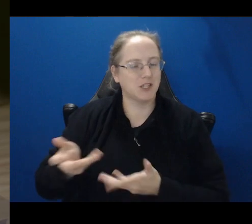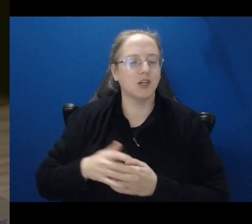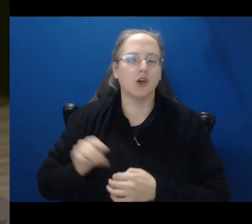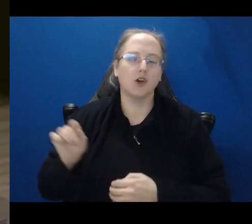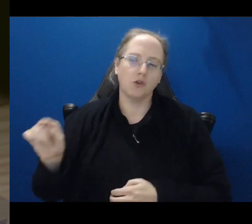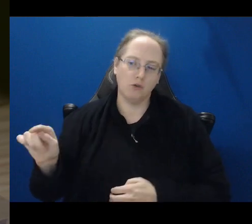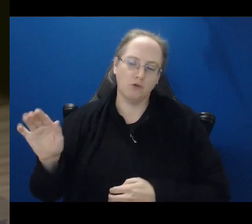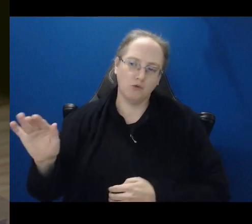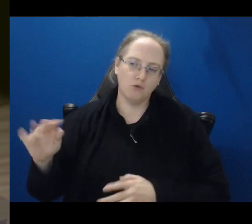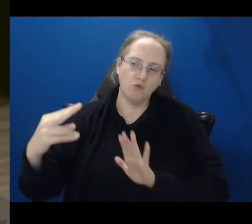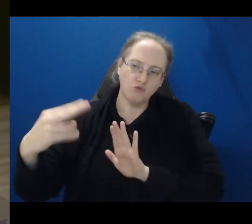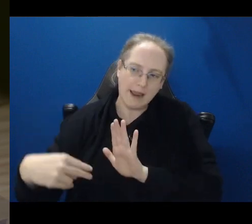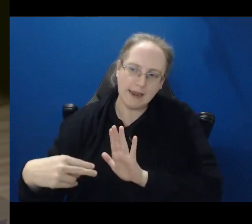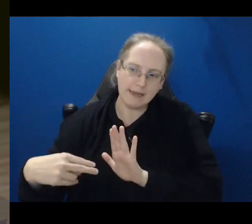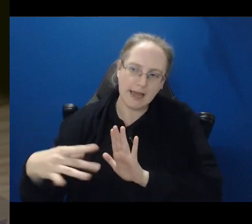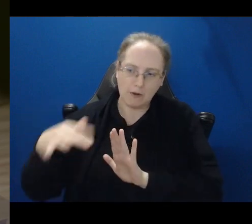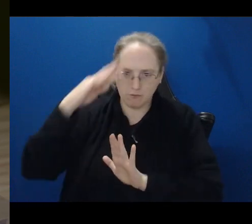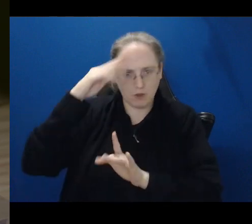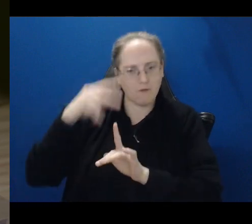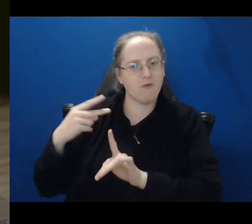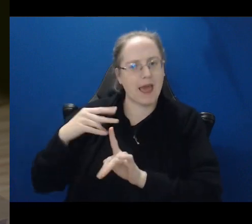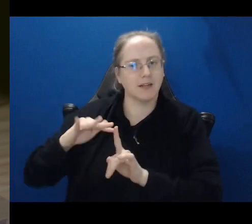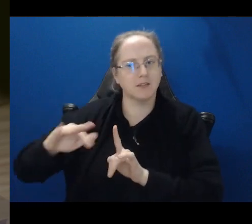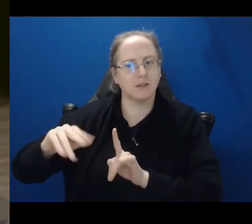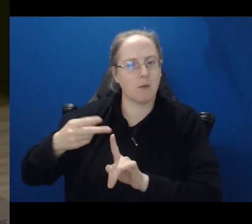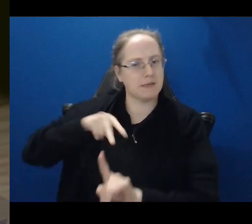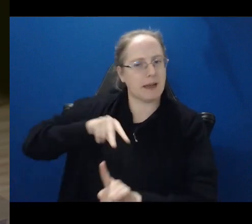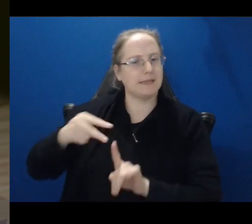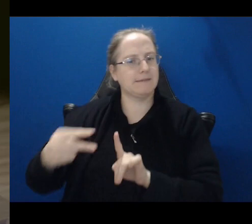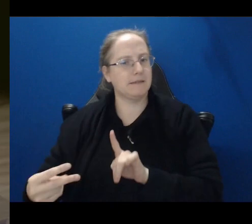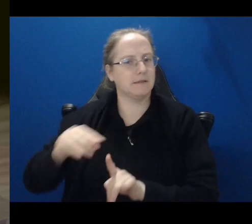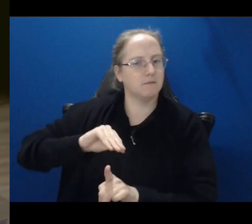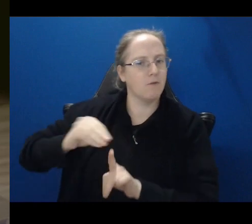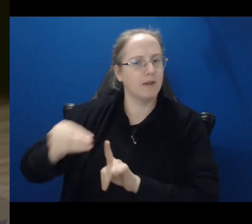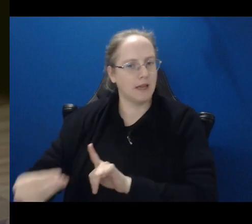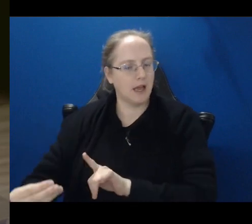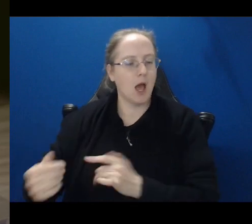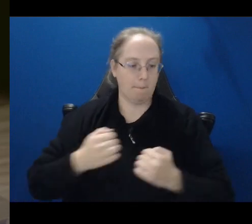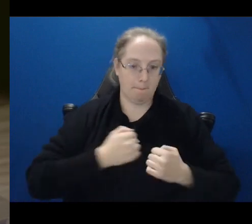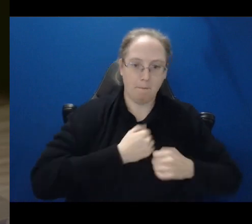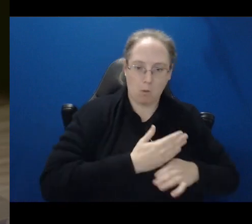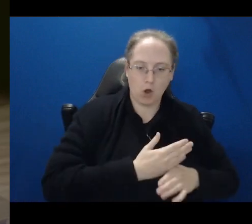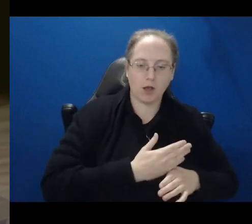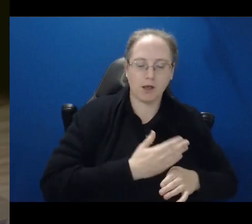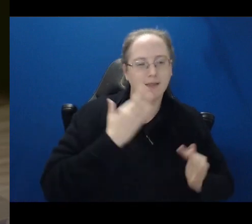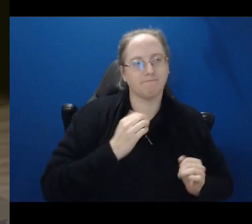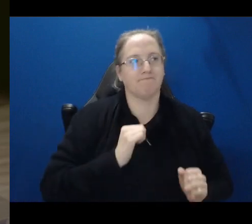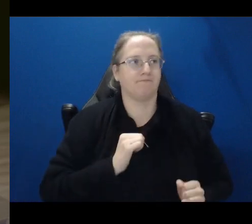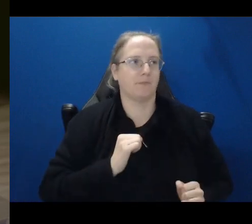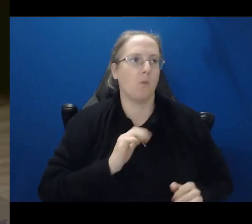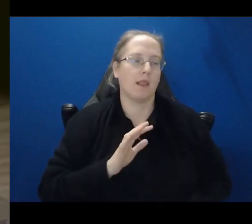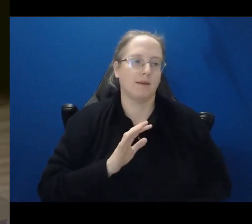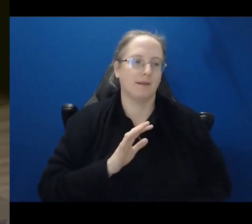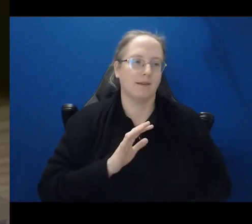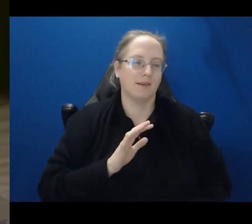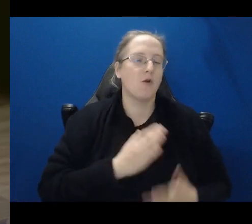from one perspective to the other. So with my work I'm thinking about, and this really came from the conversation of what